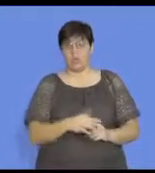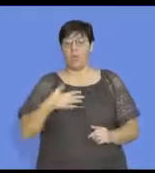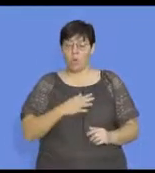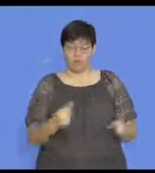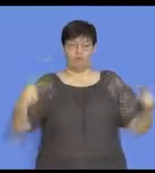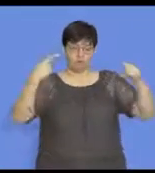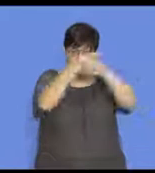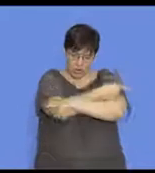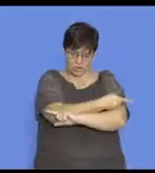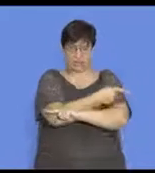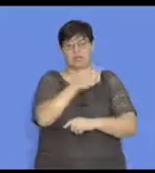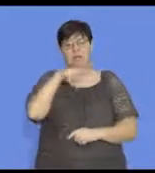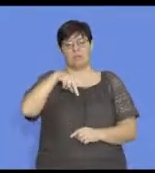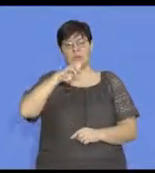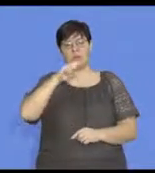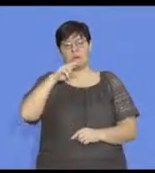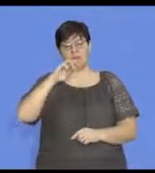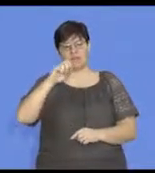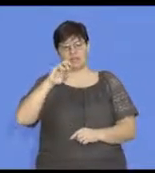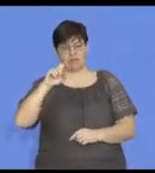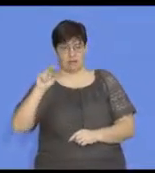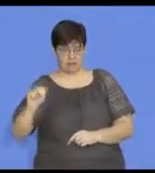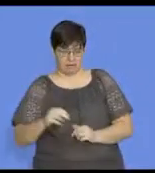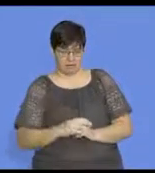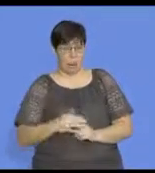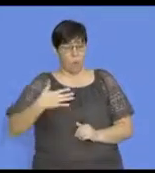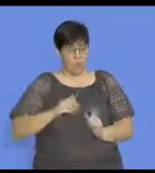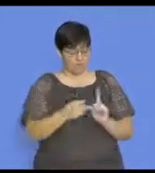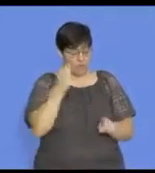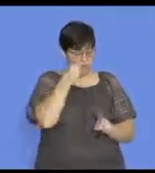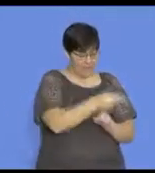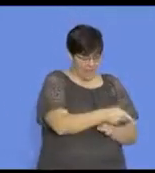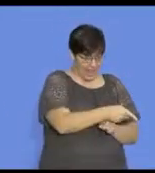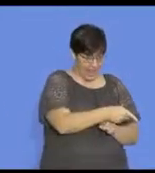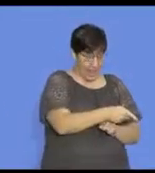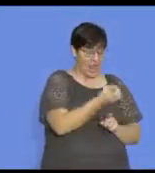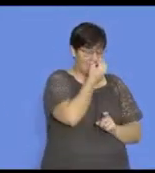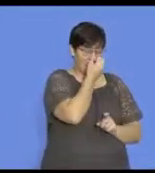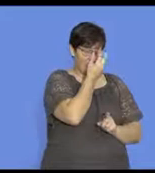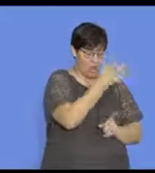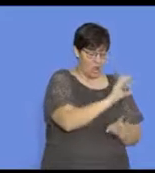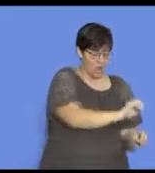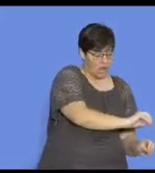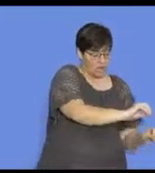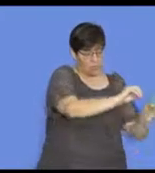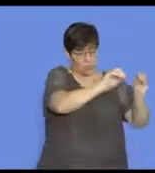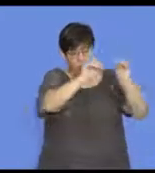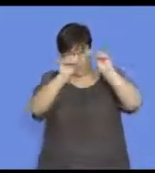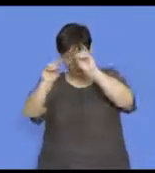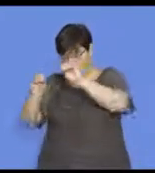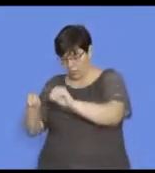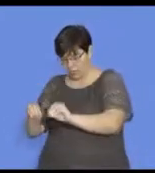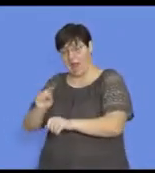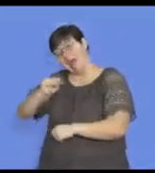Cross-pollination, okay? We want the genes from one flower to cross over